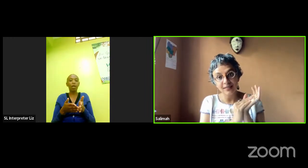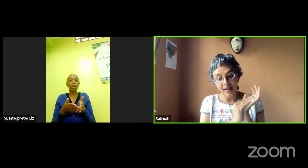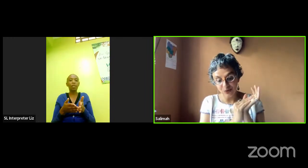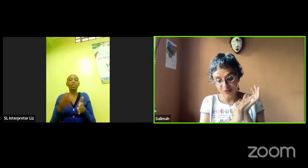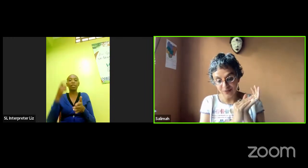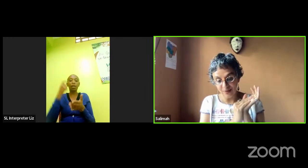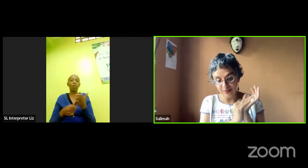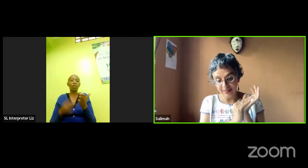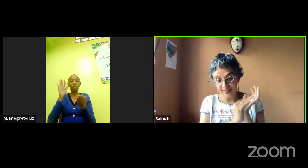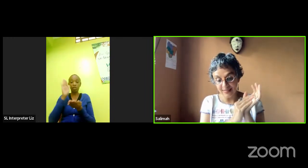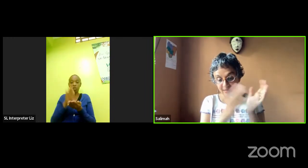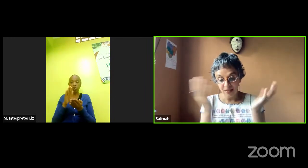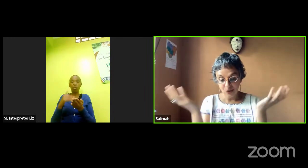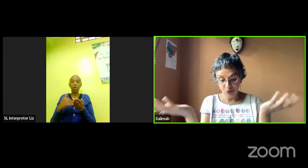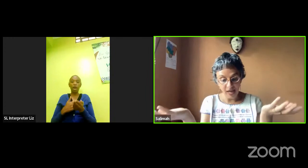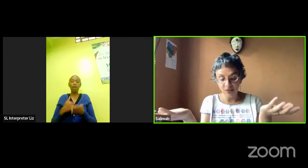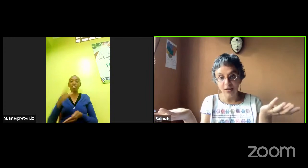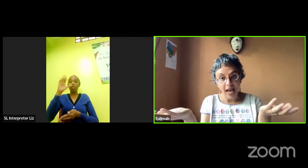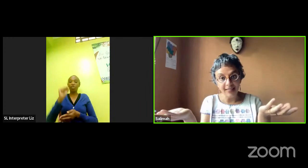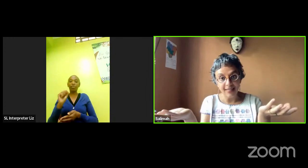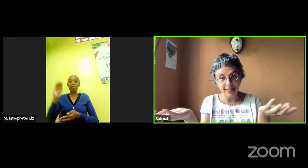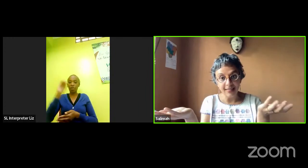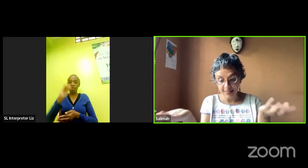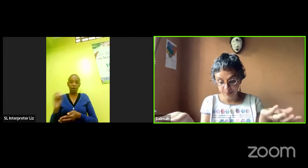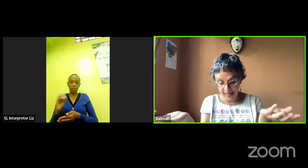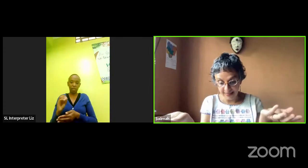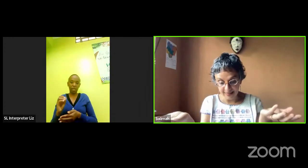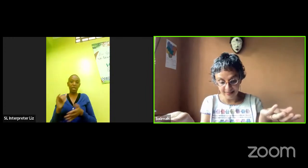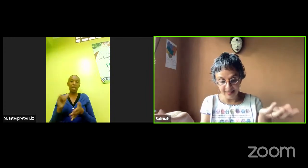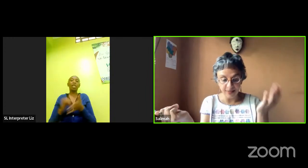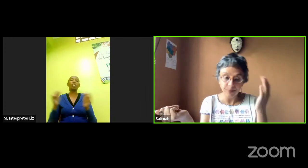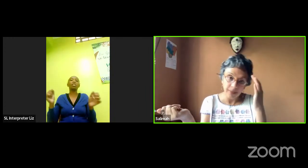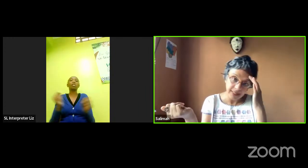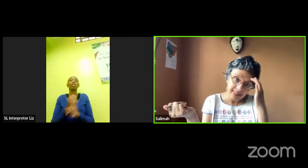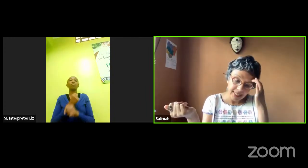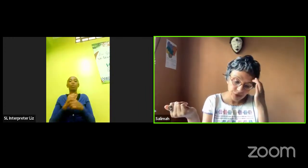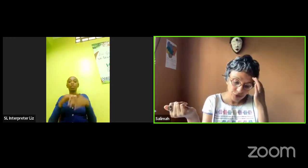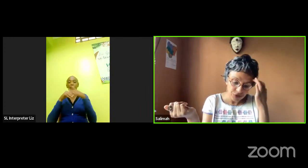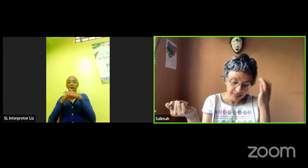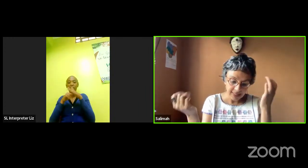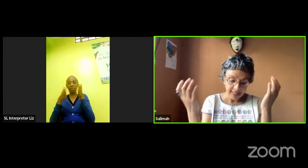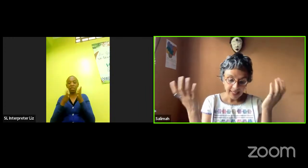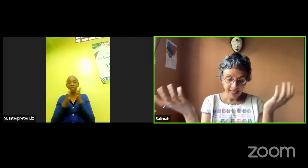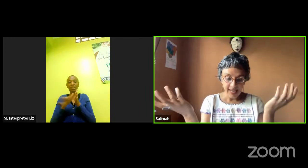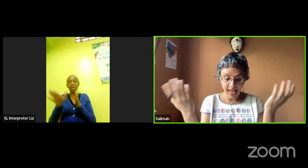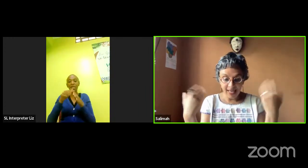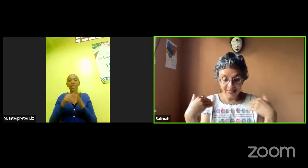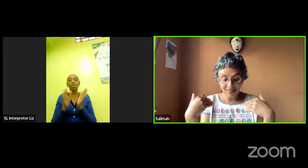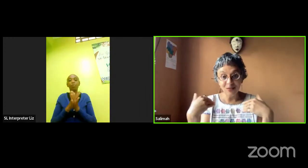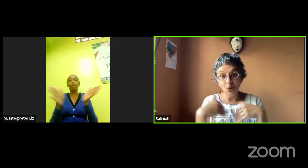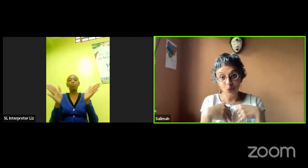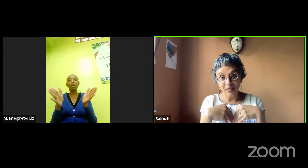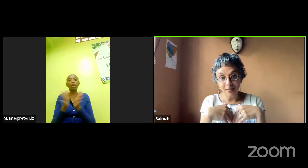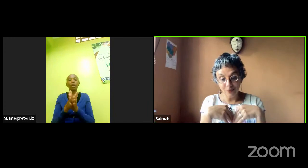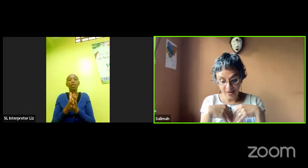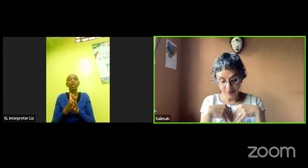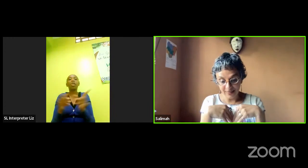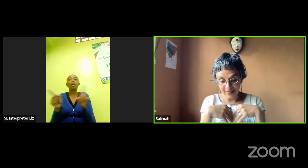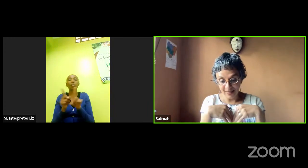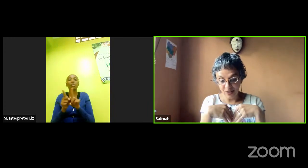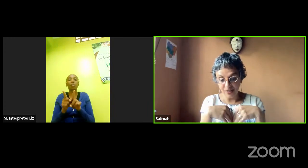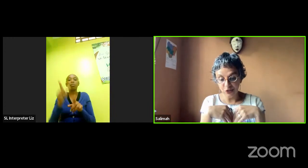have 50,000 families who cannot access a space in the public centers, and